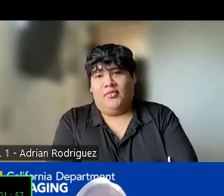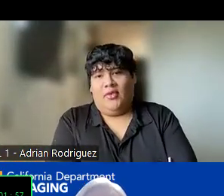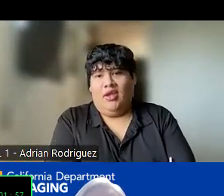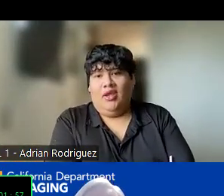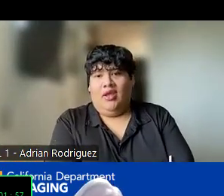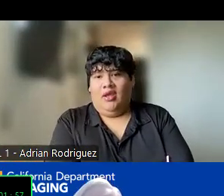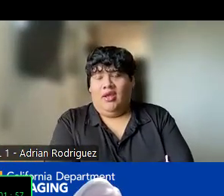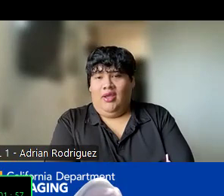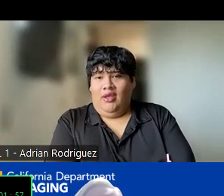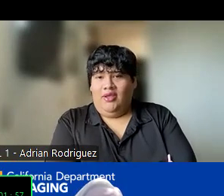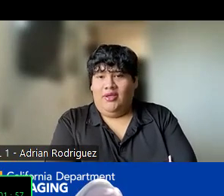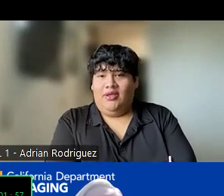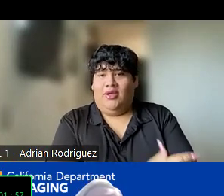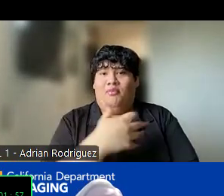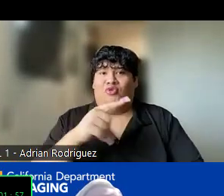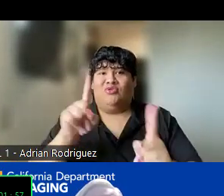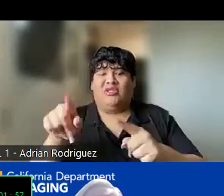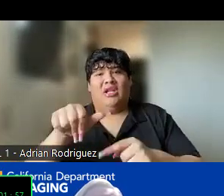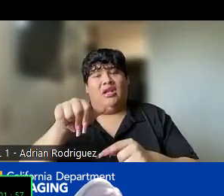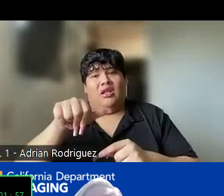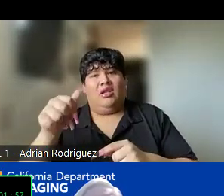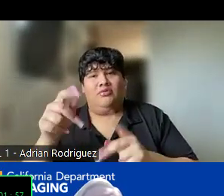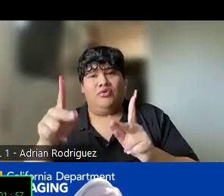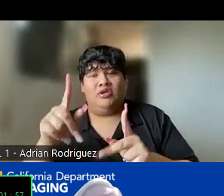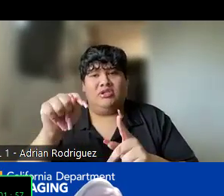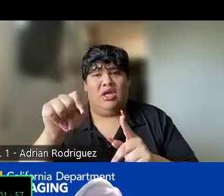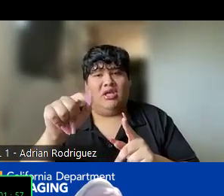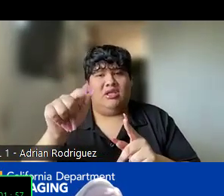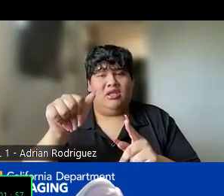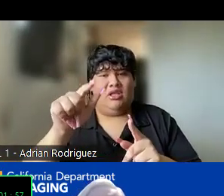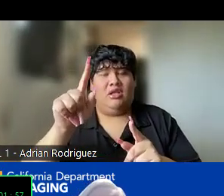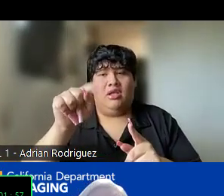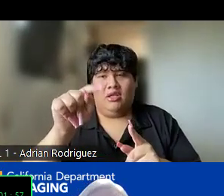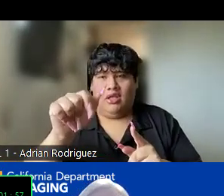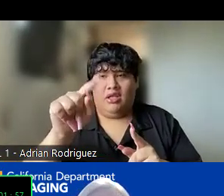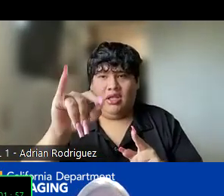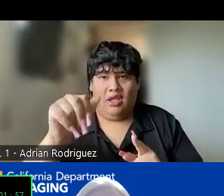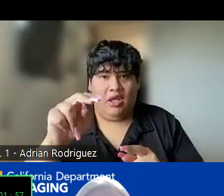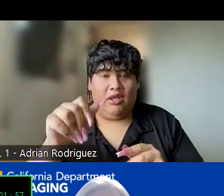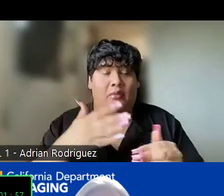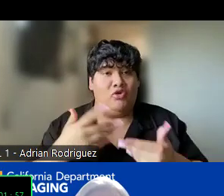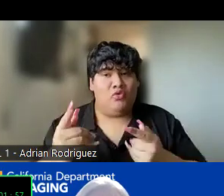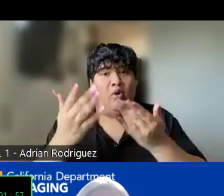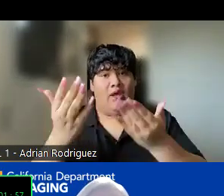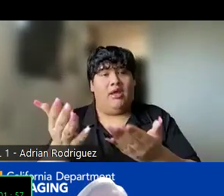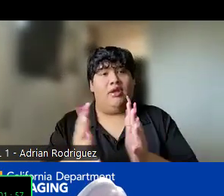Hi, let me go to the next is Tatiana. Please go ahead, Tatiana.